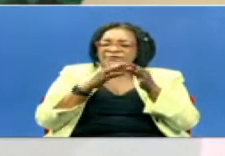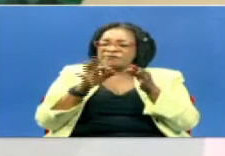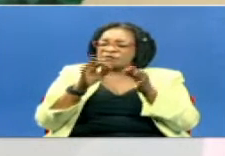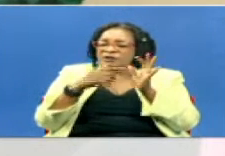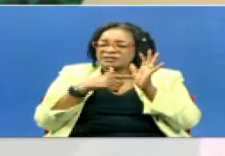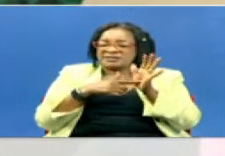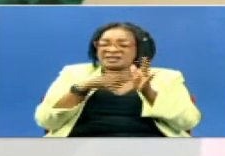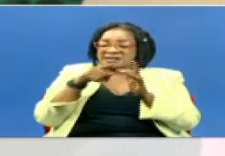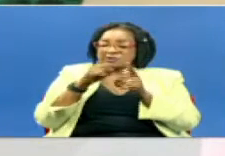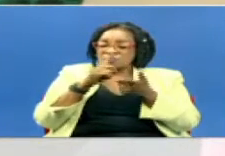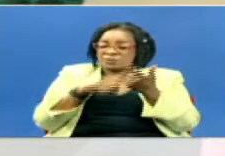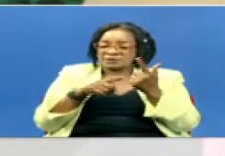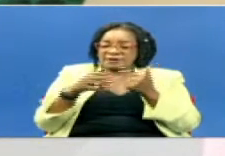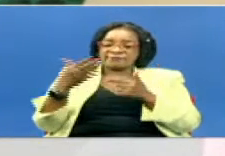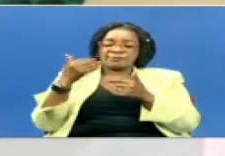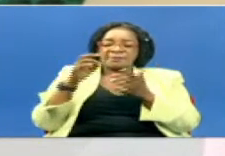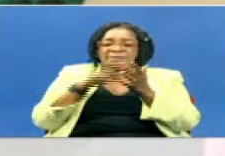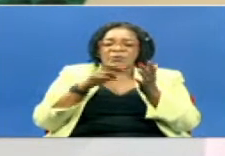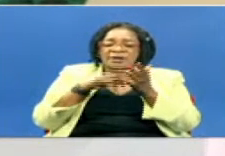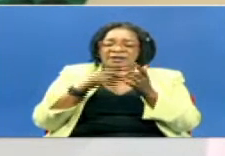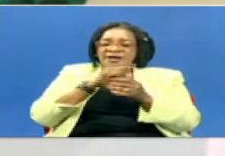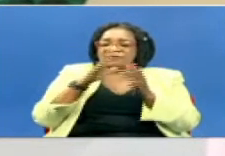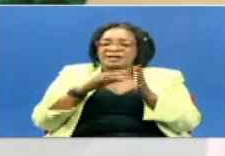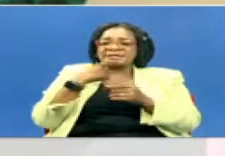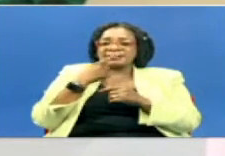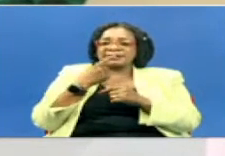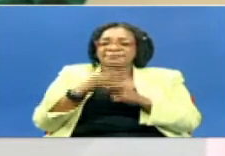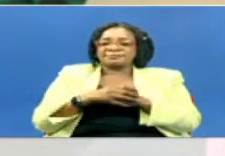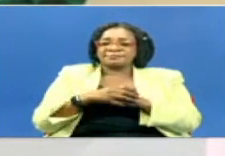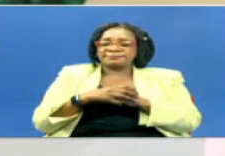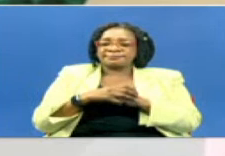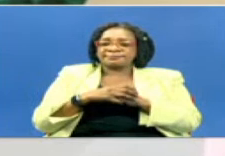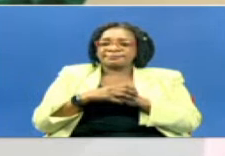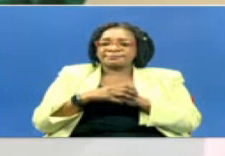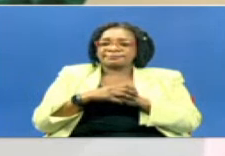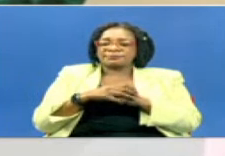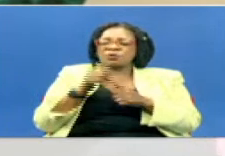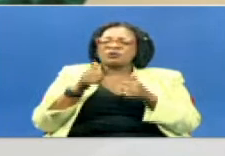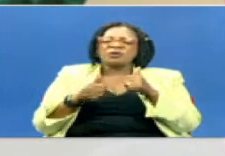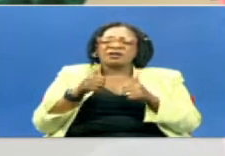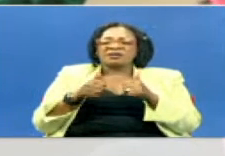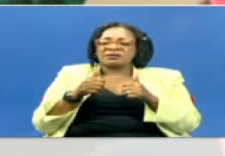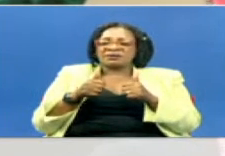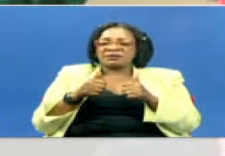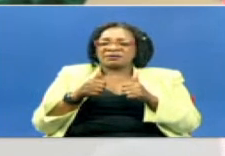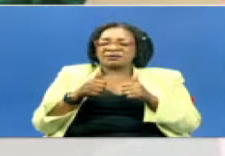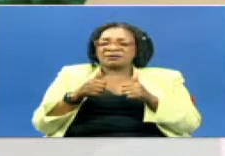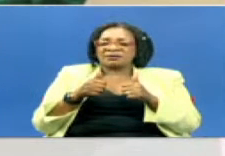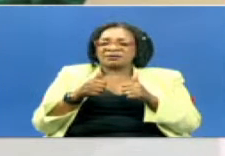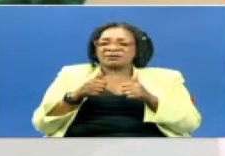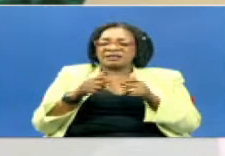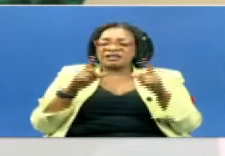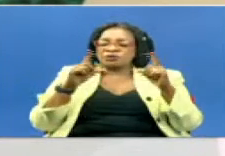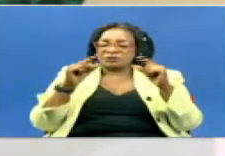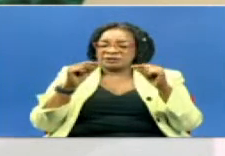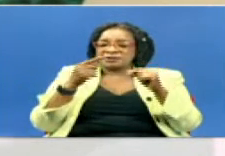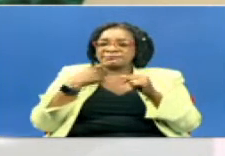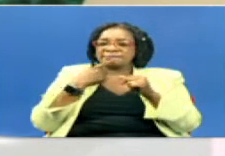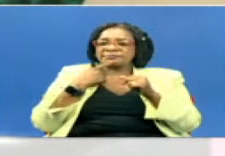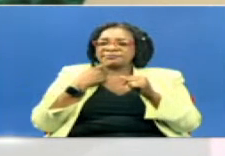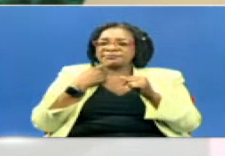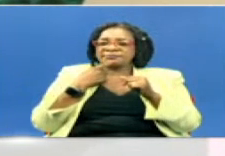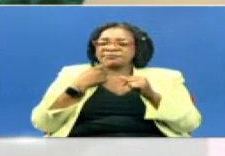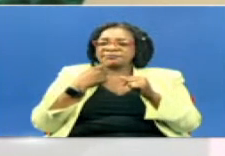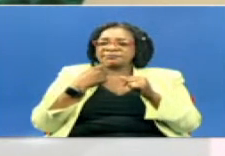what the former Makueni governor had to say. Oh, which one? He did say, he tweeted, he said that... You talk about